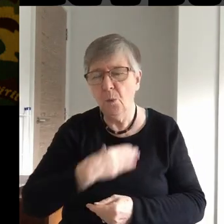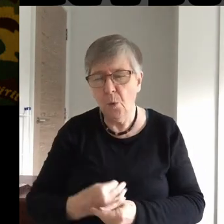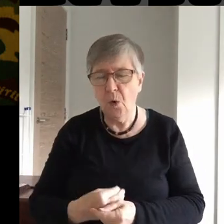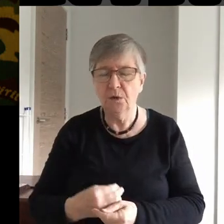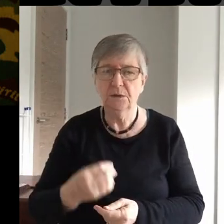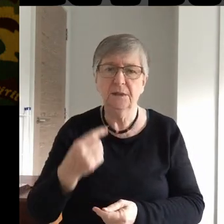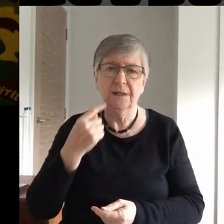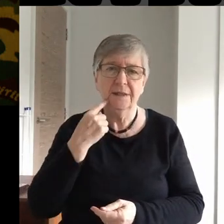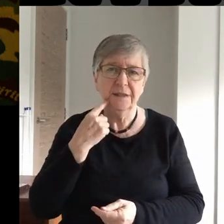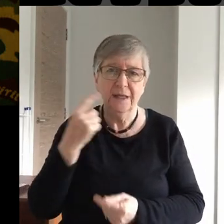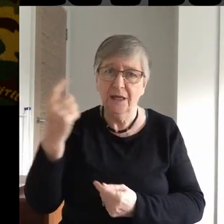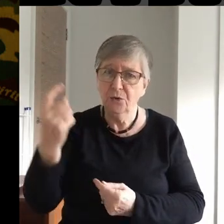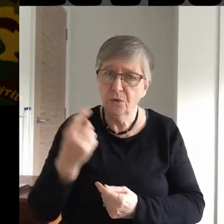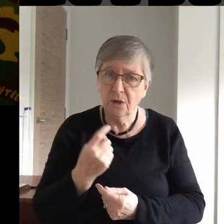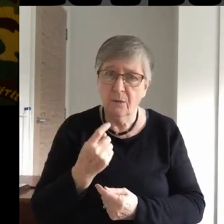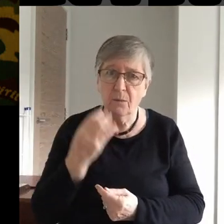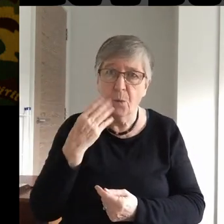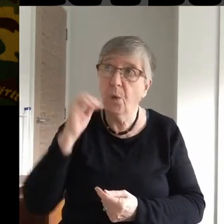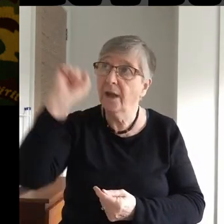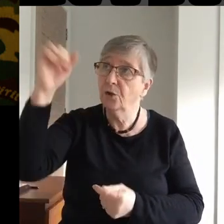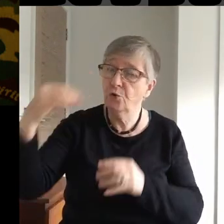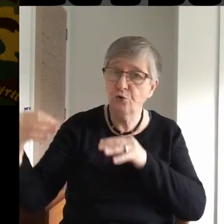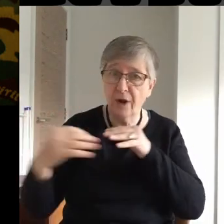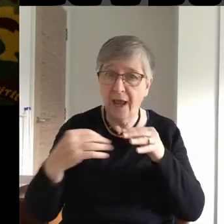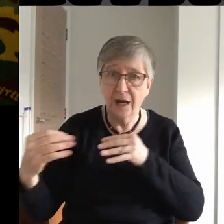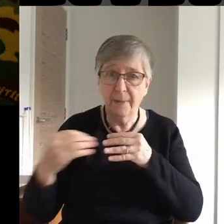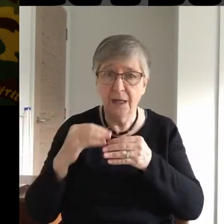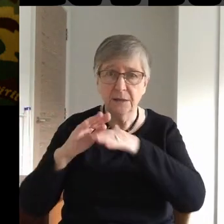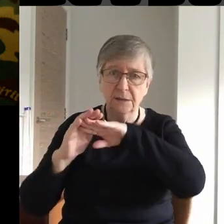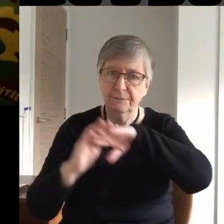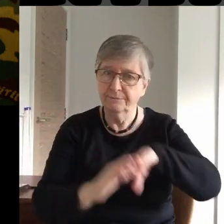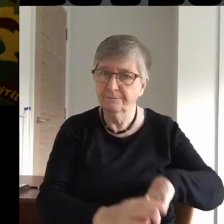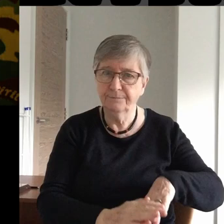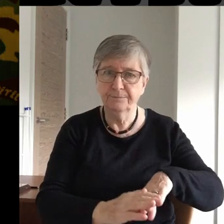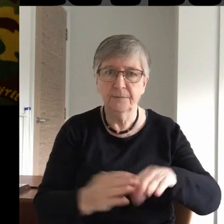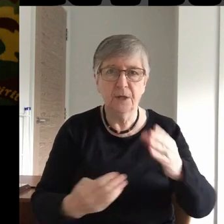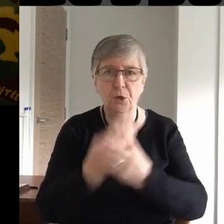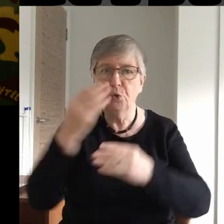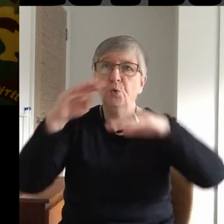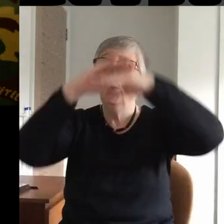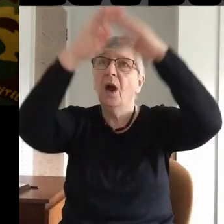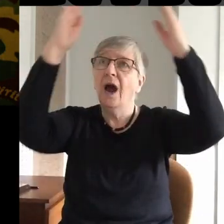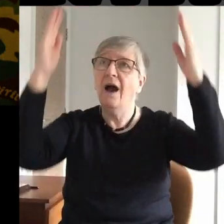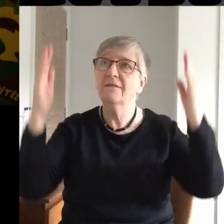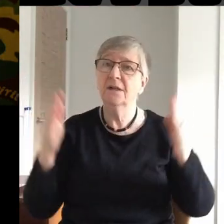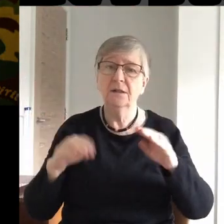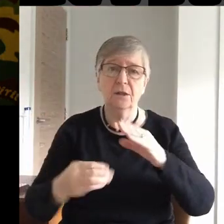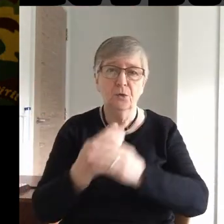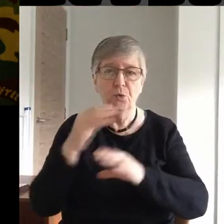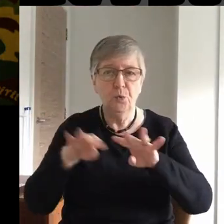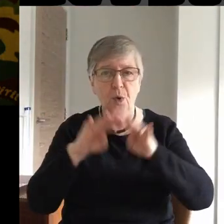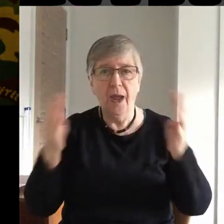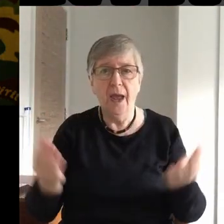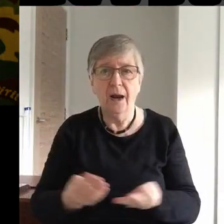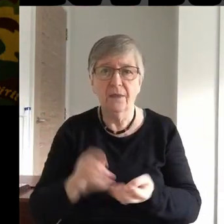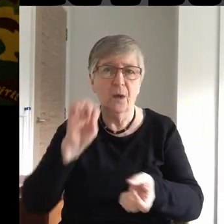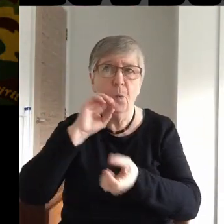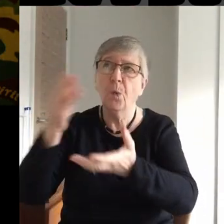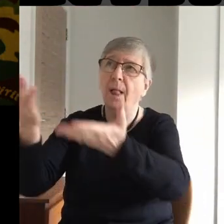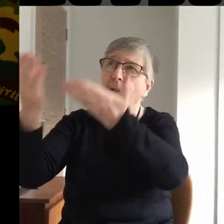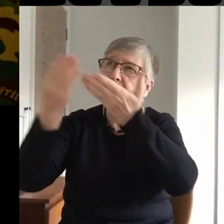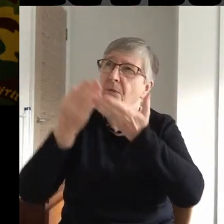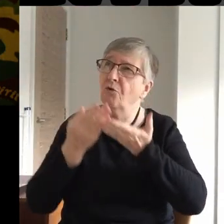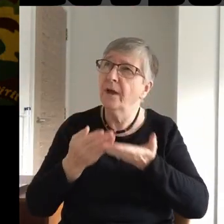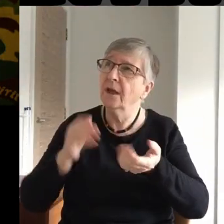foes are indeed brought to order and the new heavens and the new earth usher in the fullness of